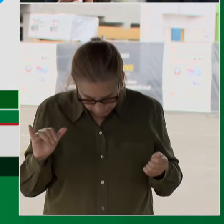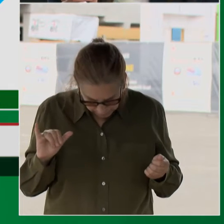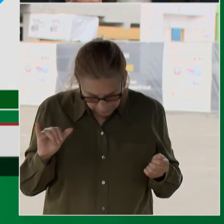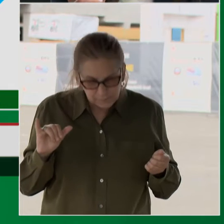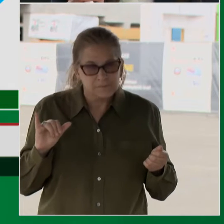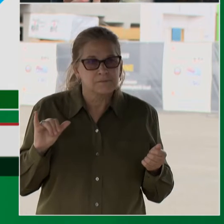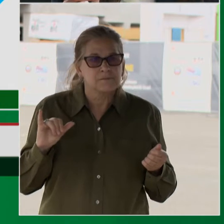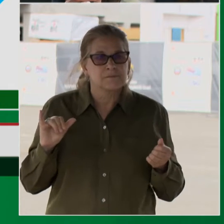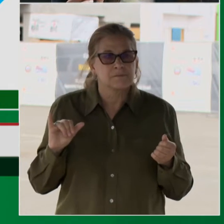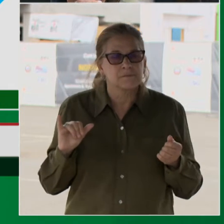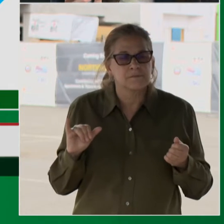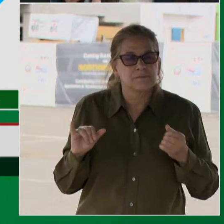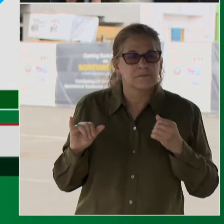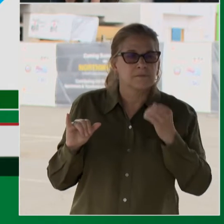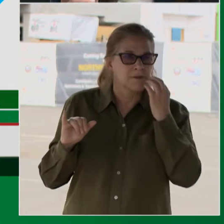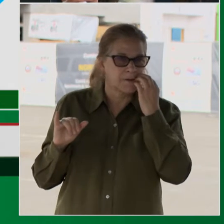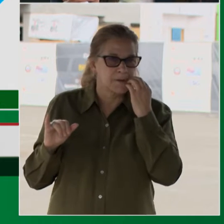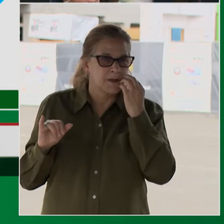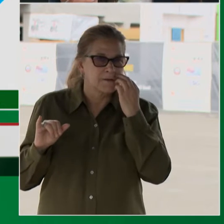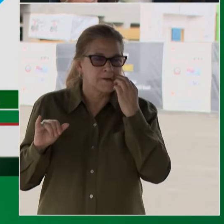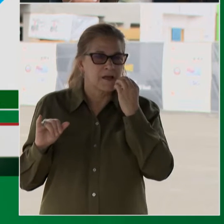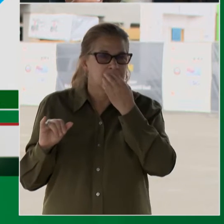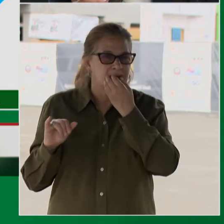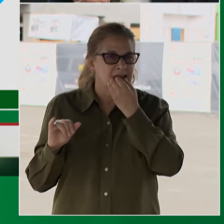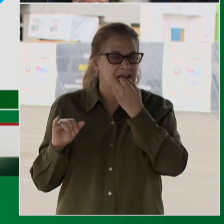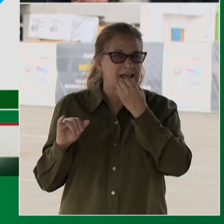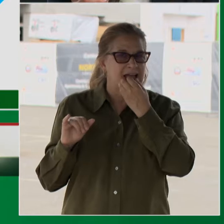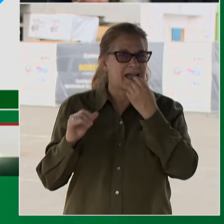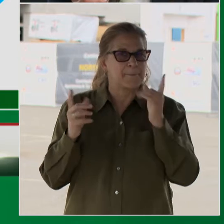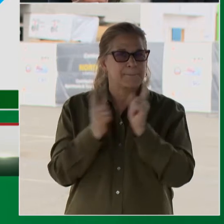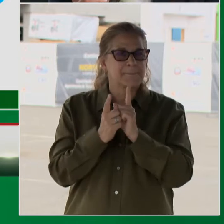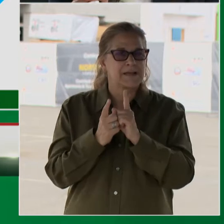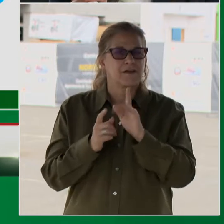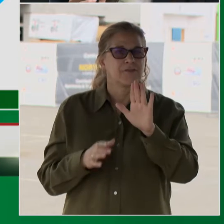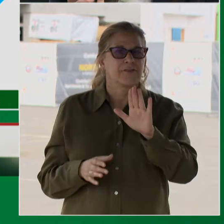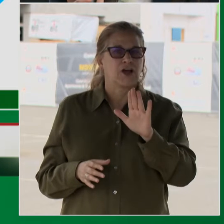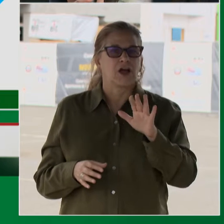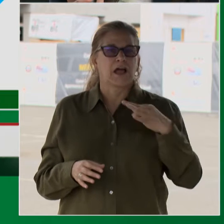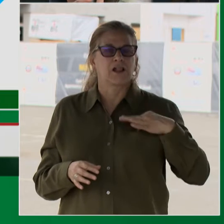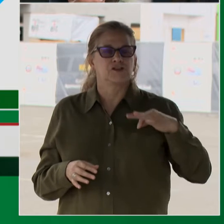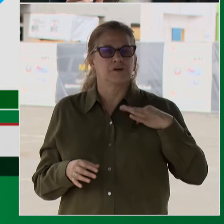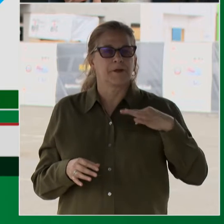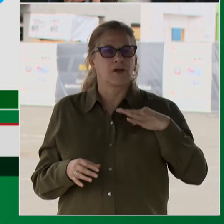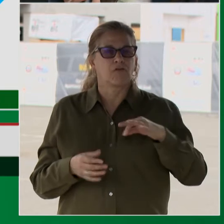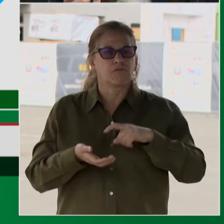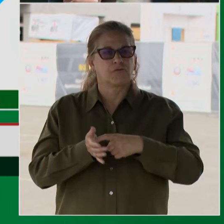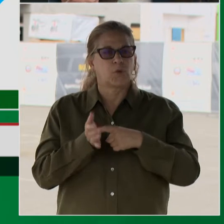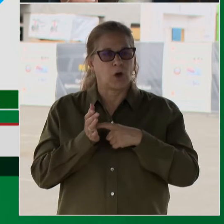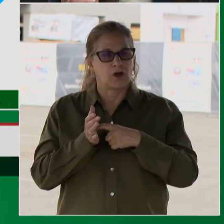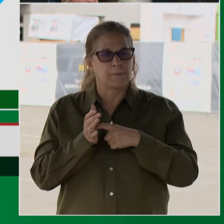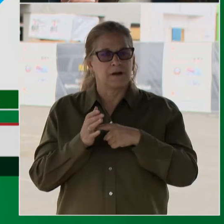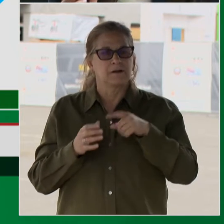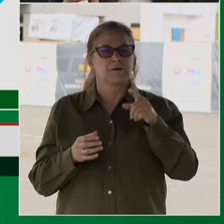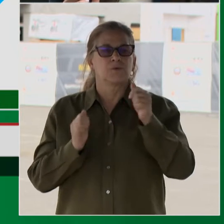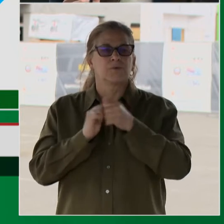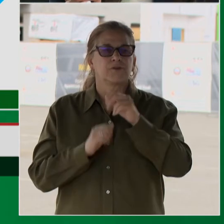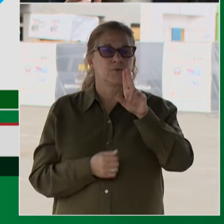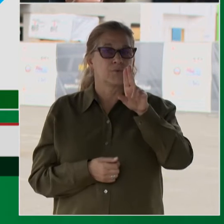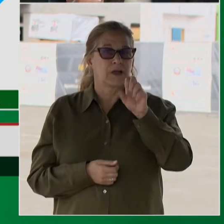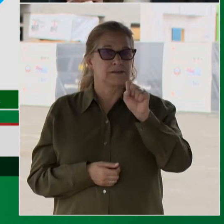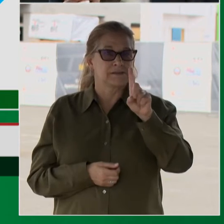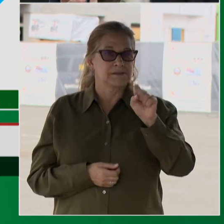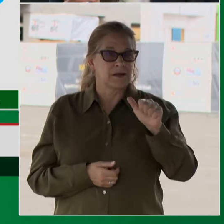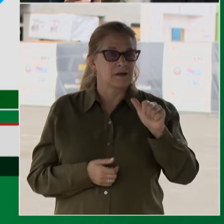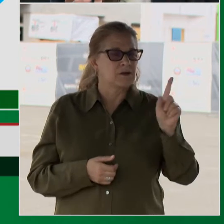criteria, a definition from the USDA around areas that have low access to grocery